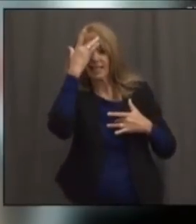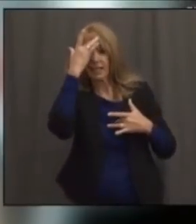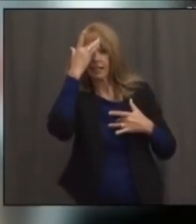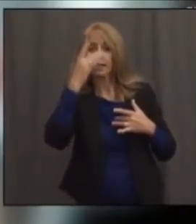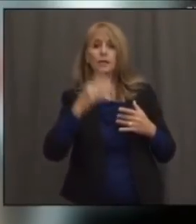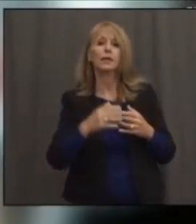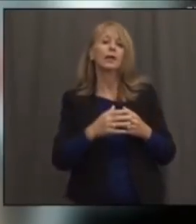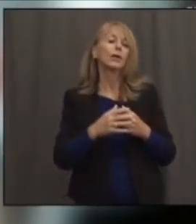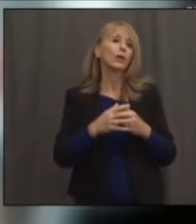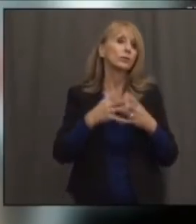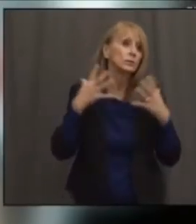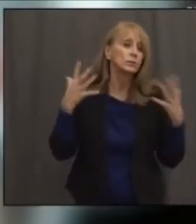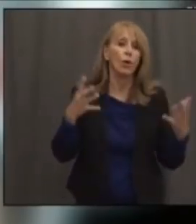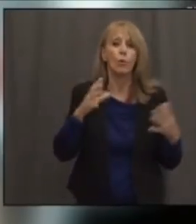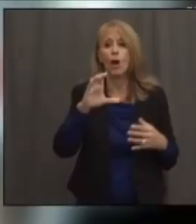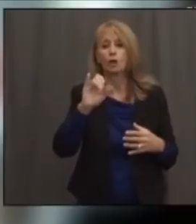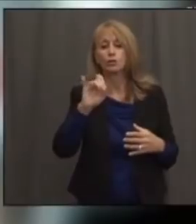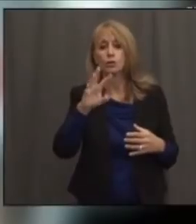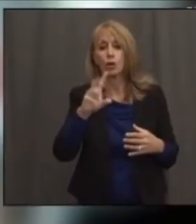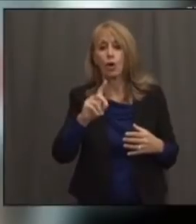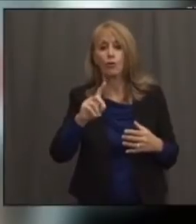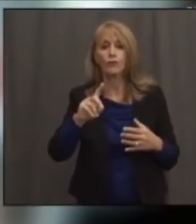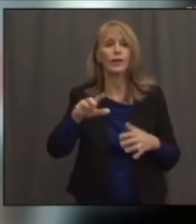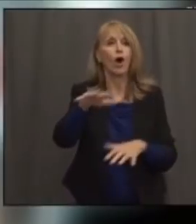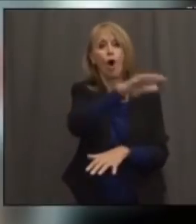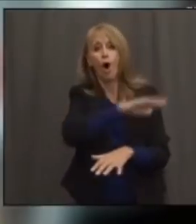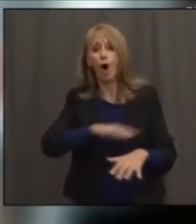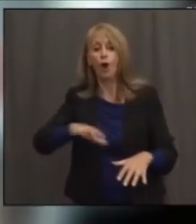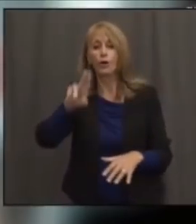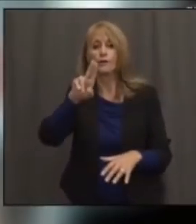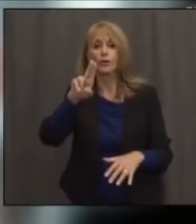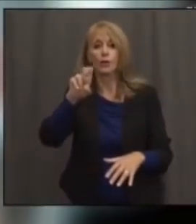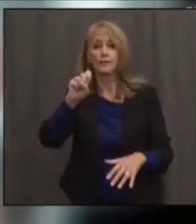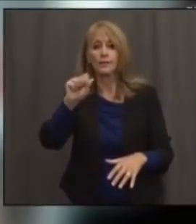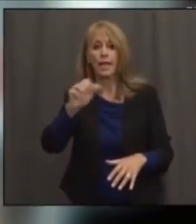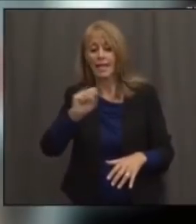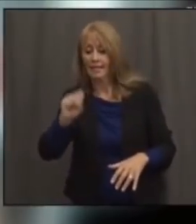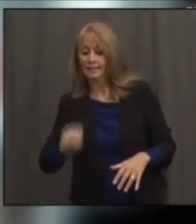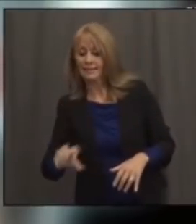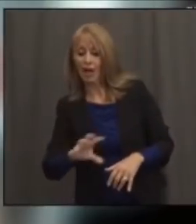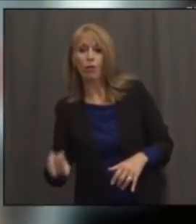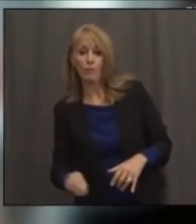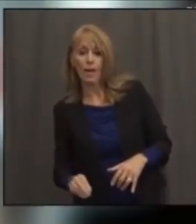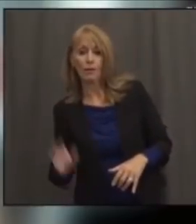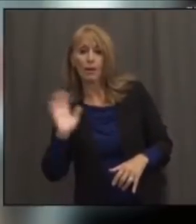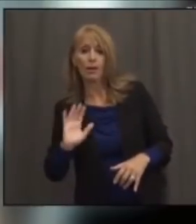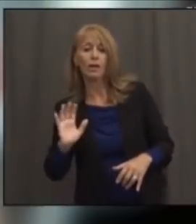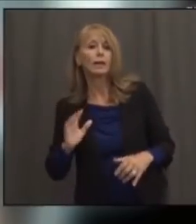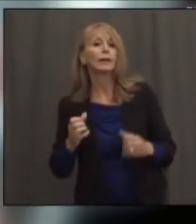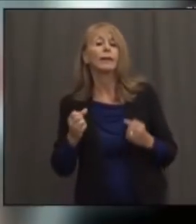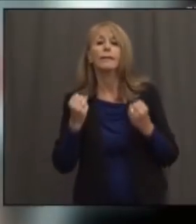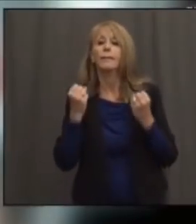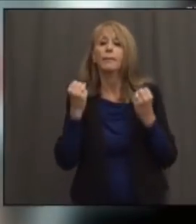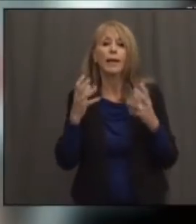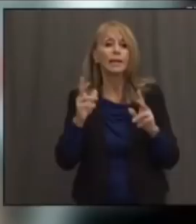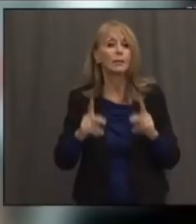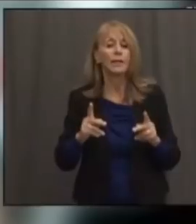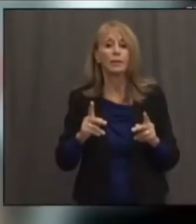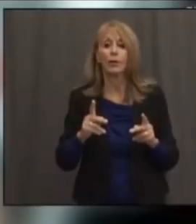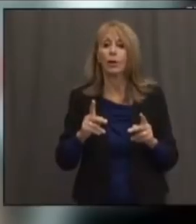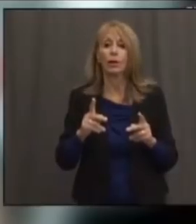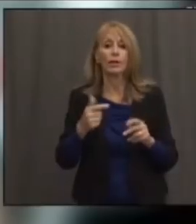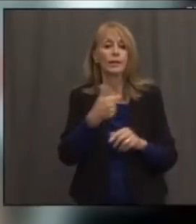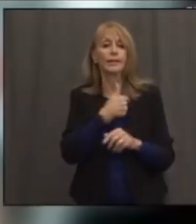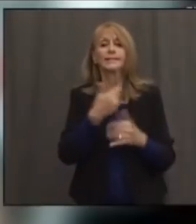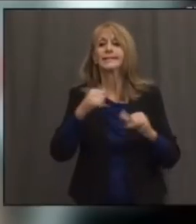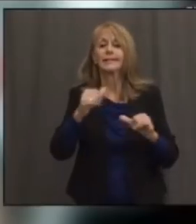much COVID infection around the US and South America where these studies were being run that a lot of people in the placebo arms of these studies